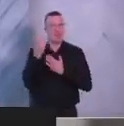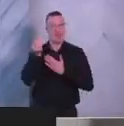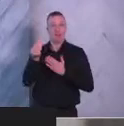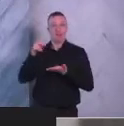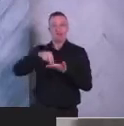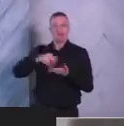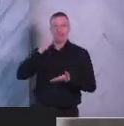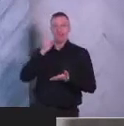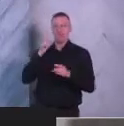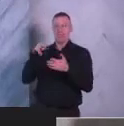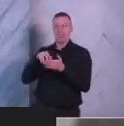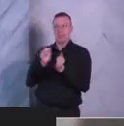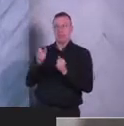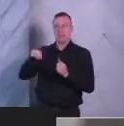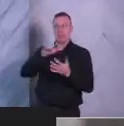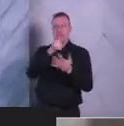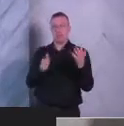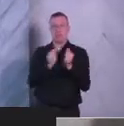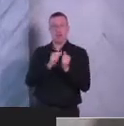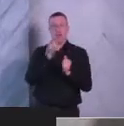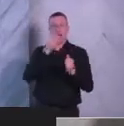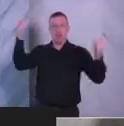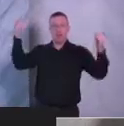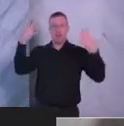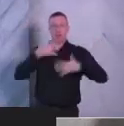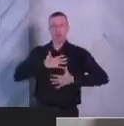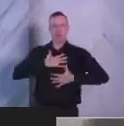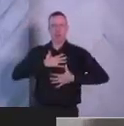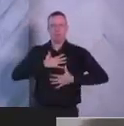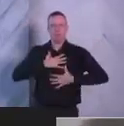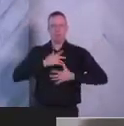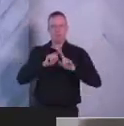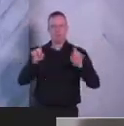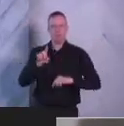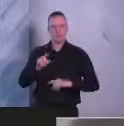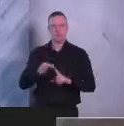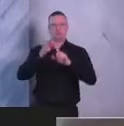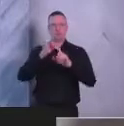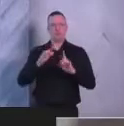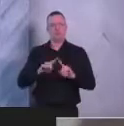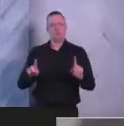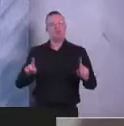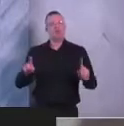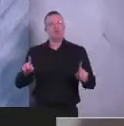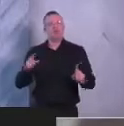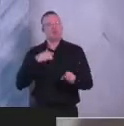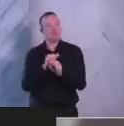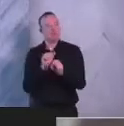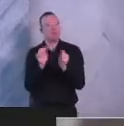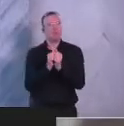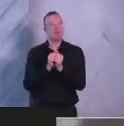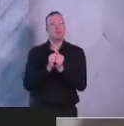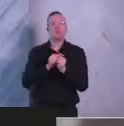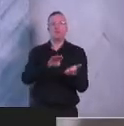with everybody in the limelight with bright hot lights shining on me. But having worked with marginalized